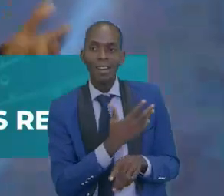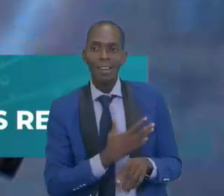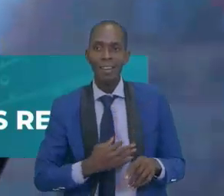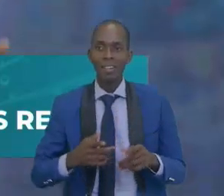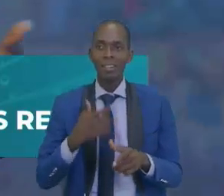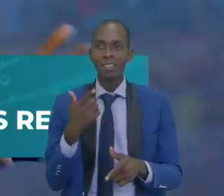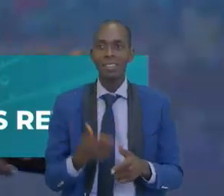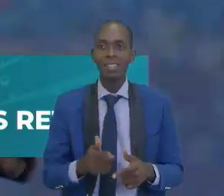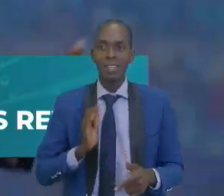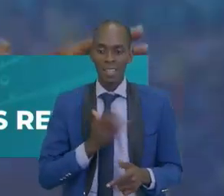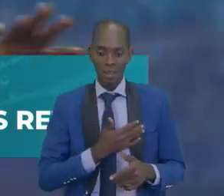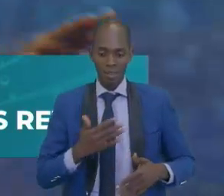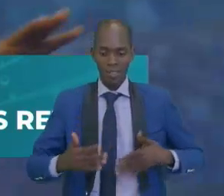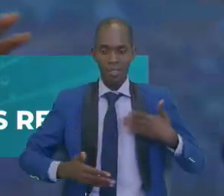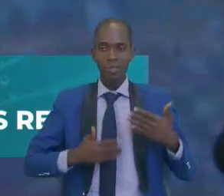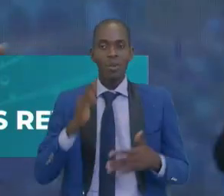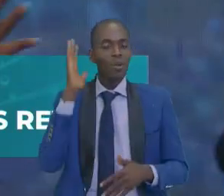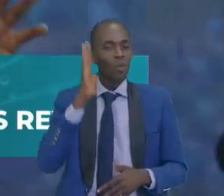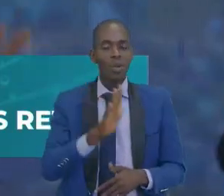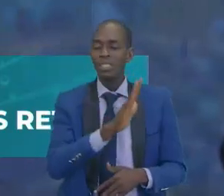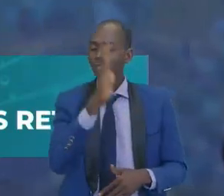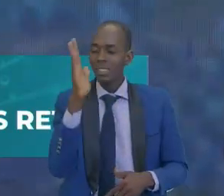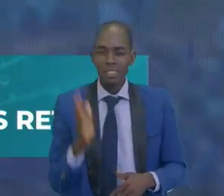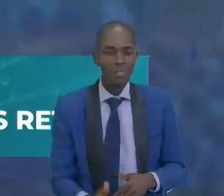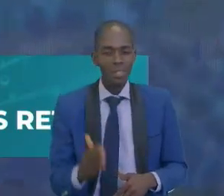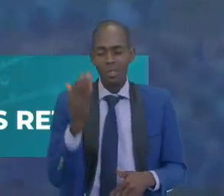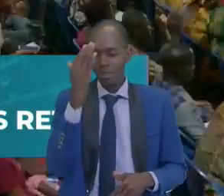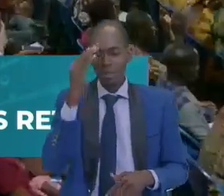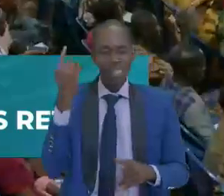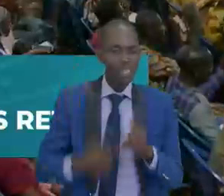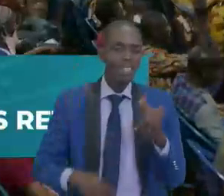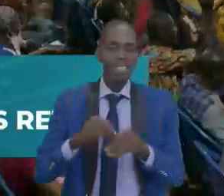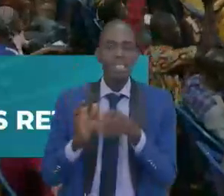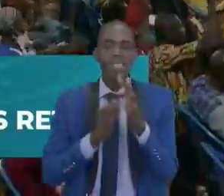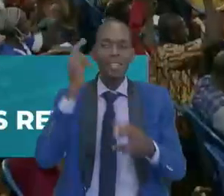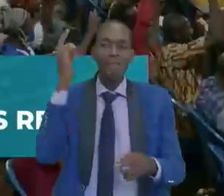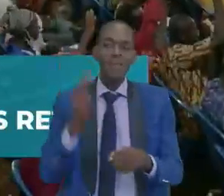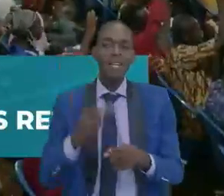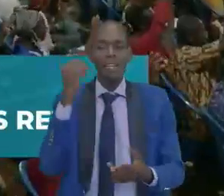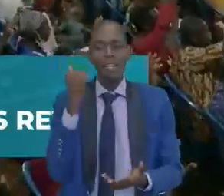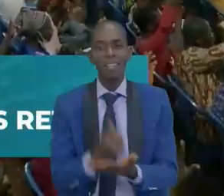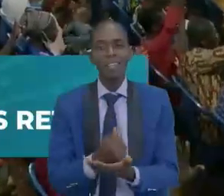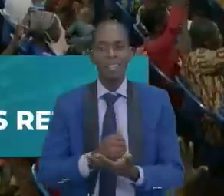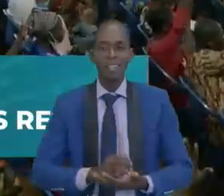our joy will know no end in Jesus' name.